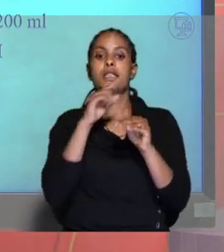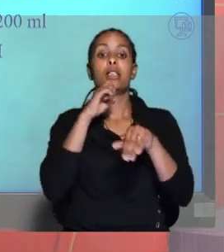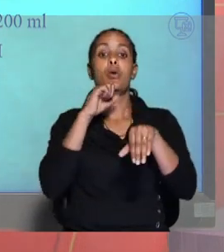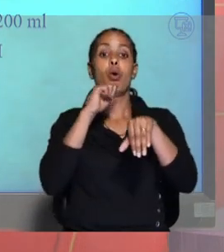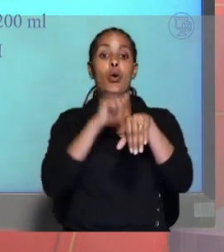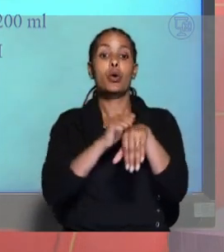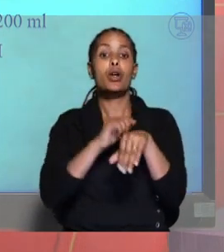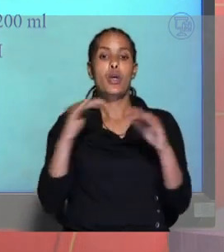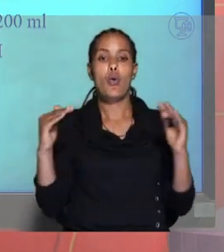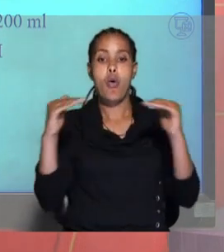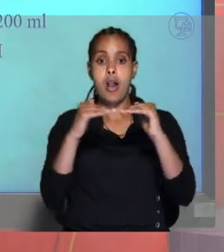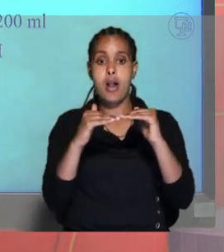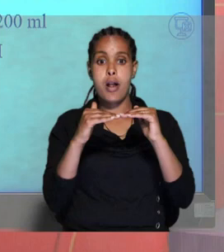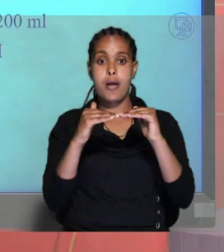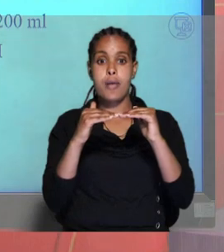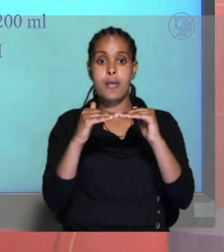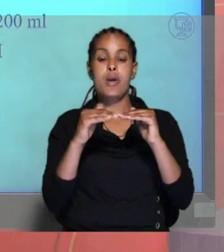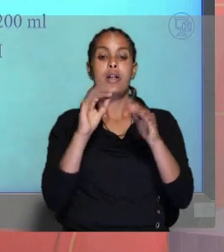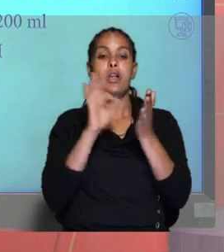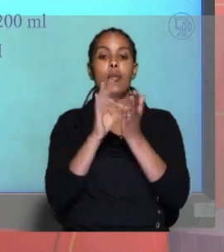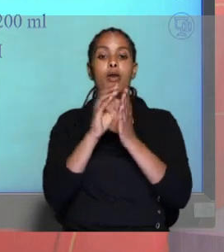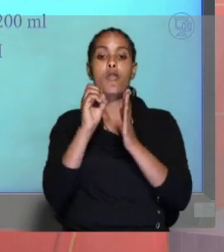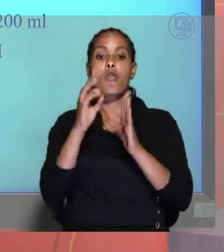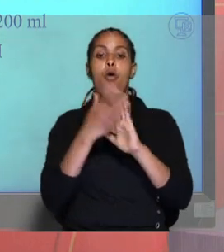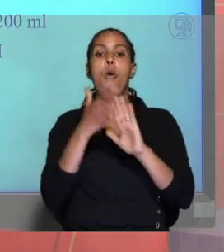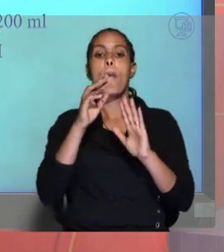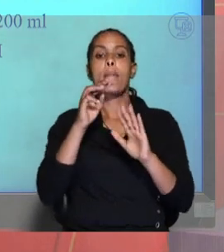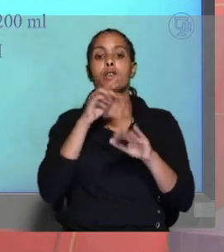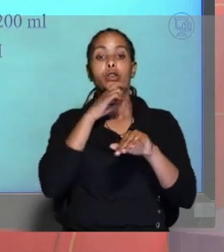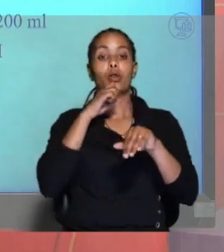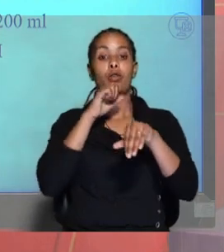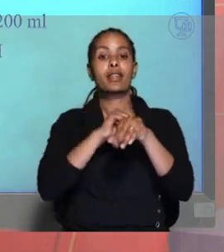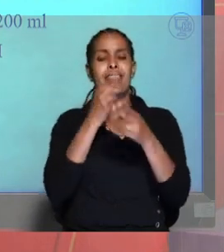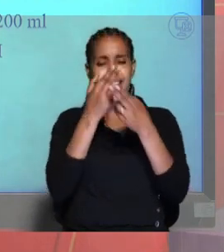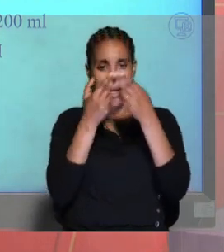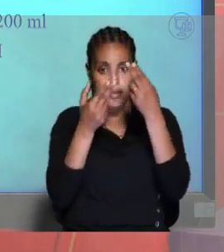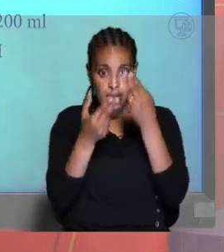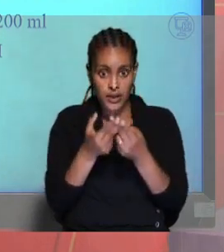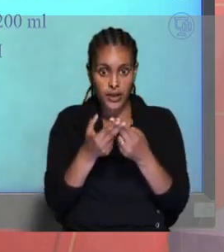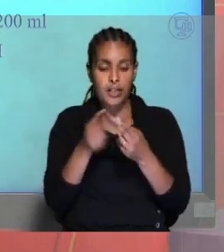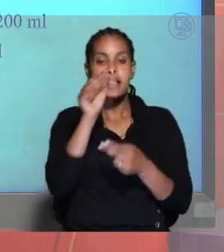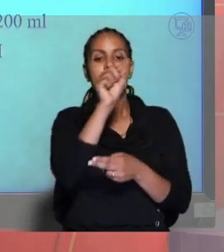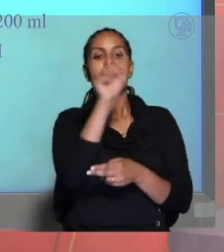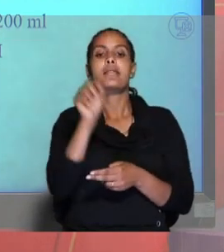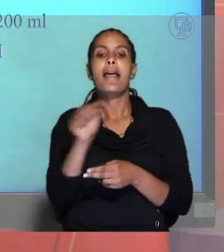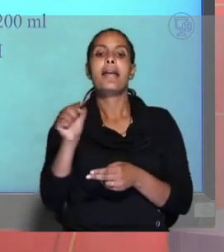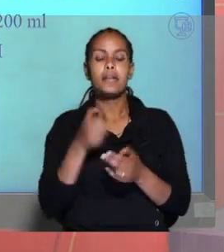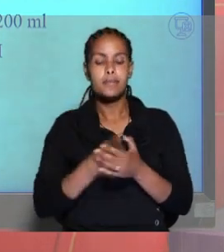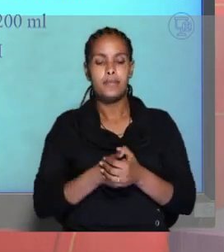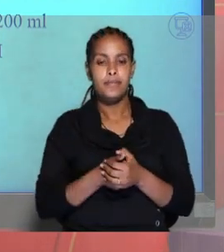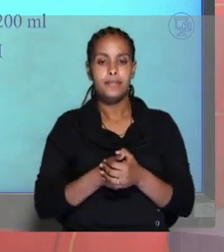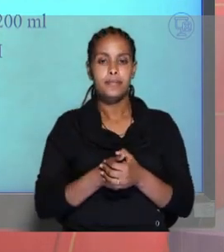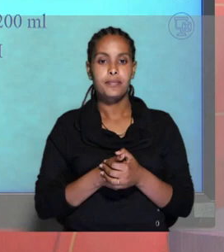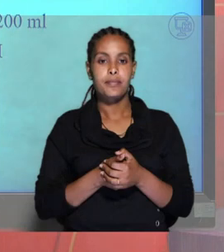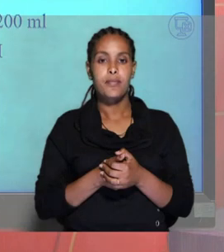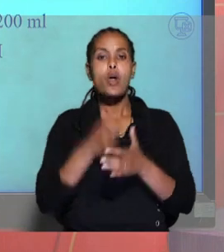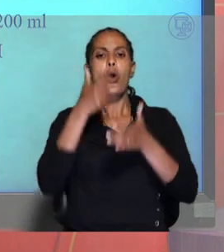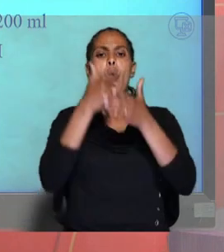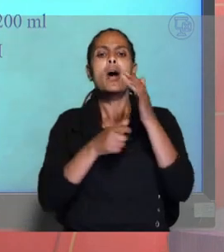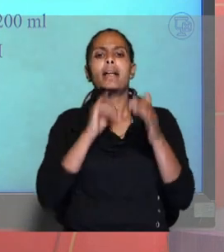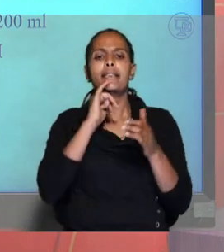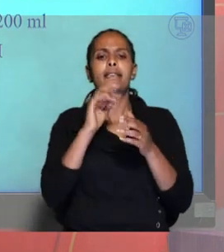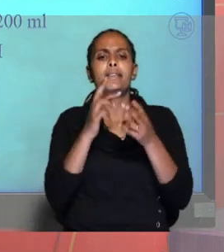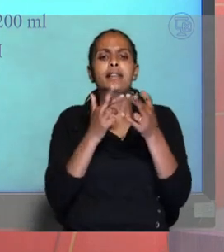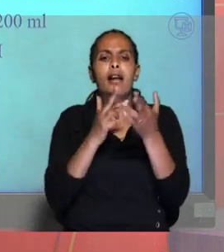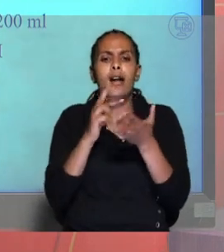solid equal number of mole of the solid times Z. What is